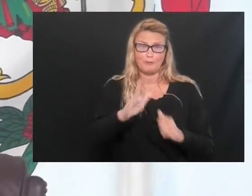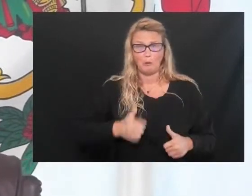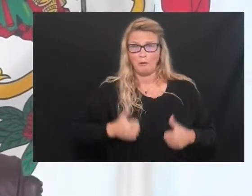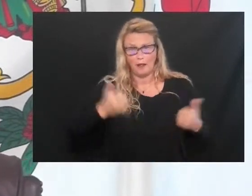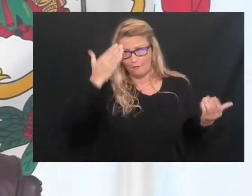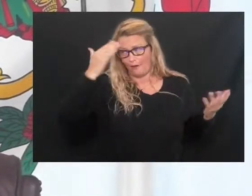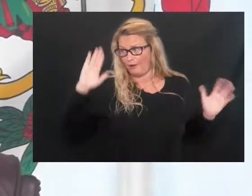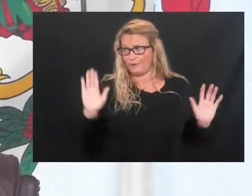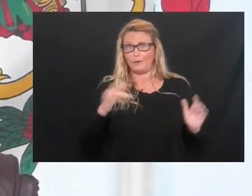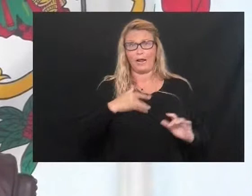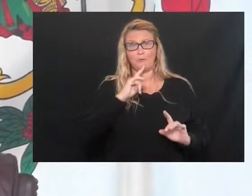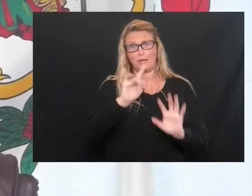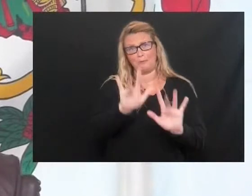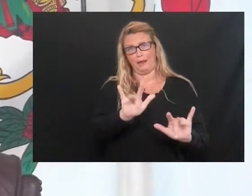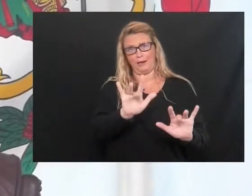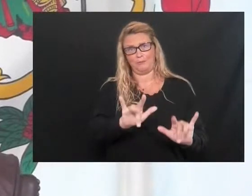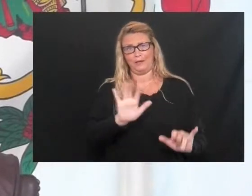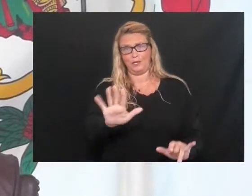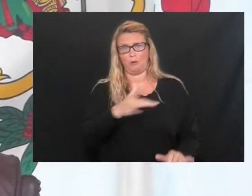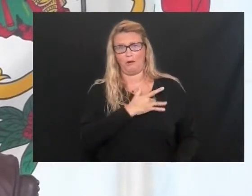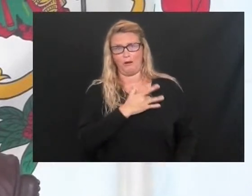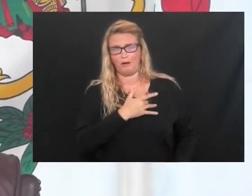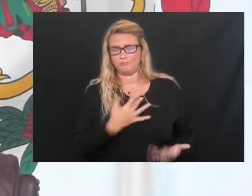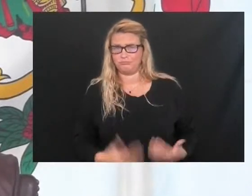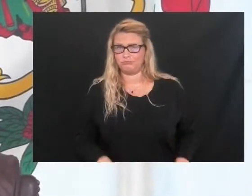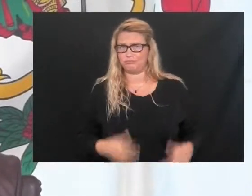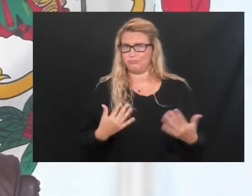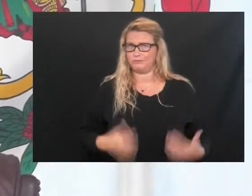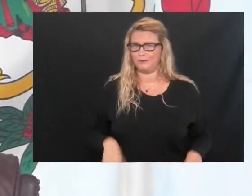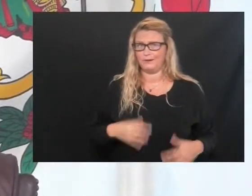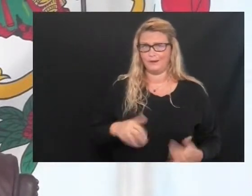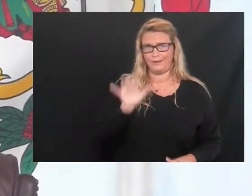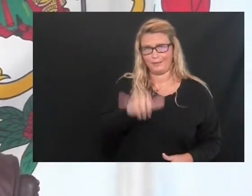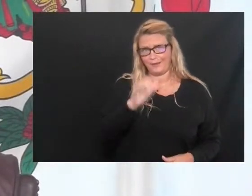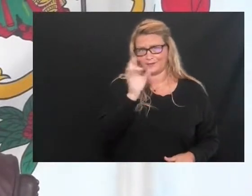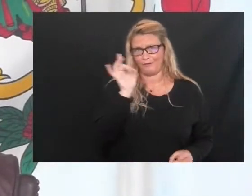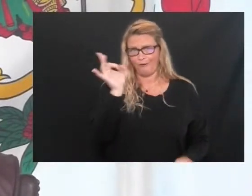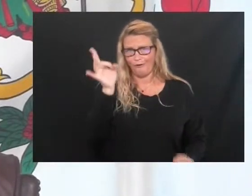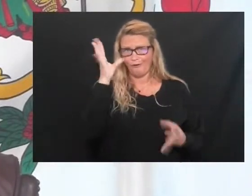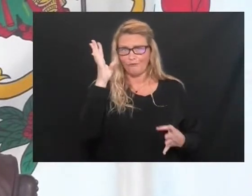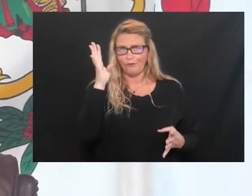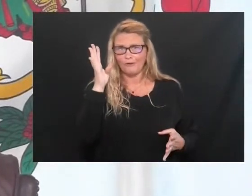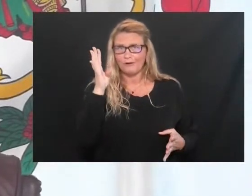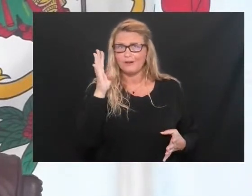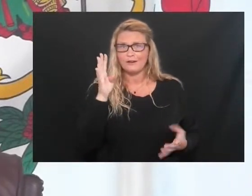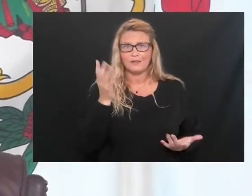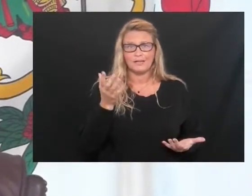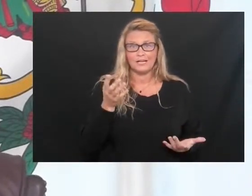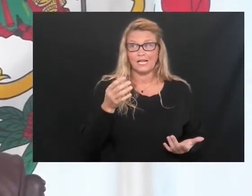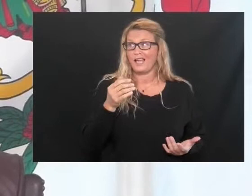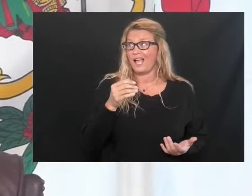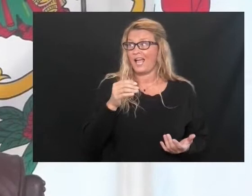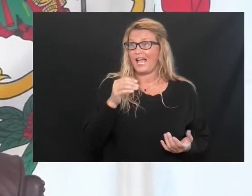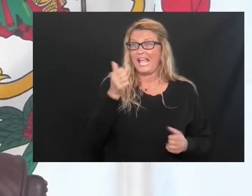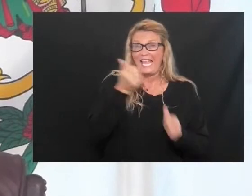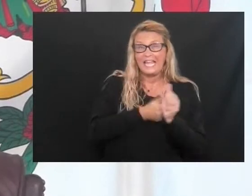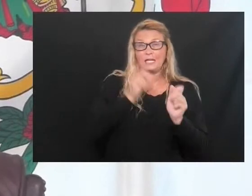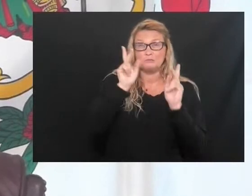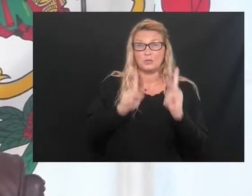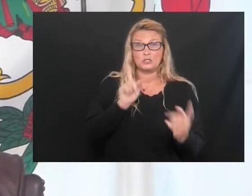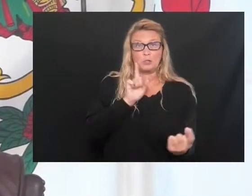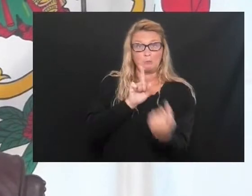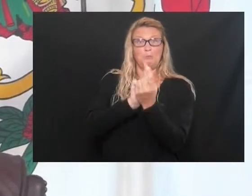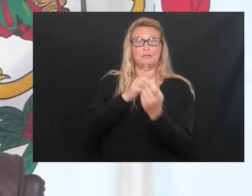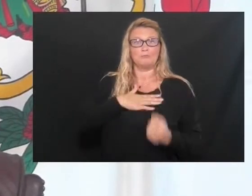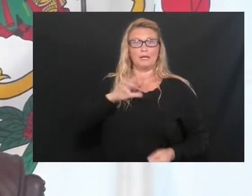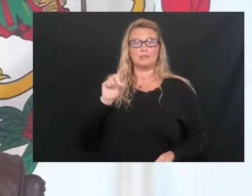I pity you in every way, but because I've not run into yet a single person that doesn't love